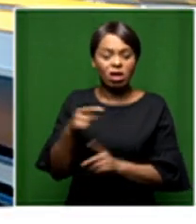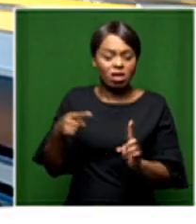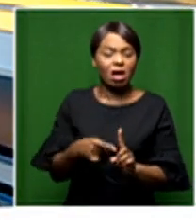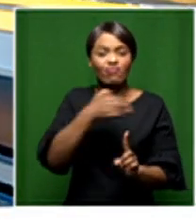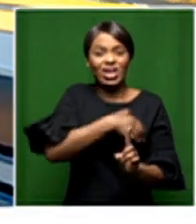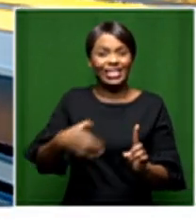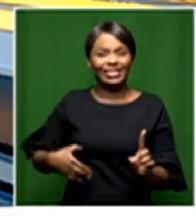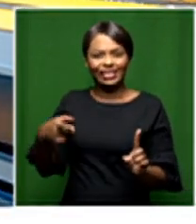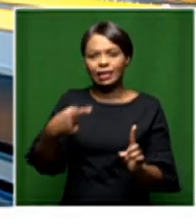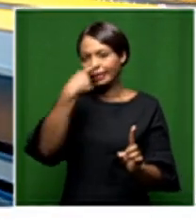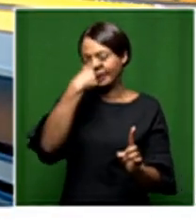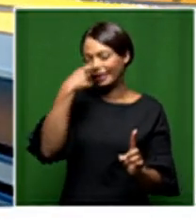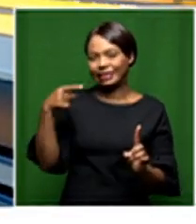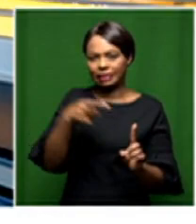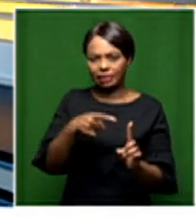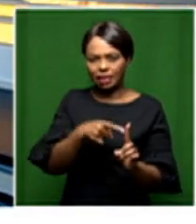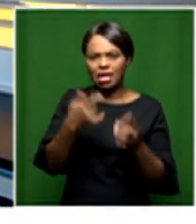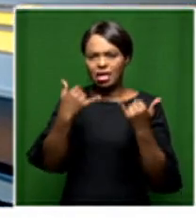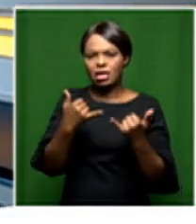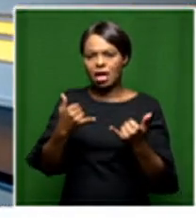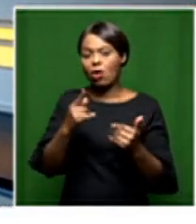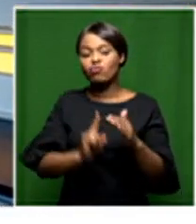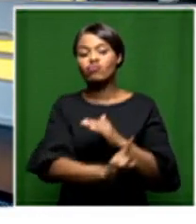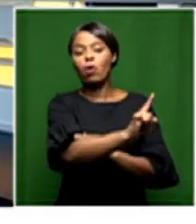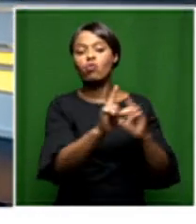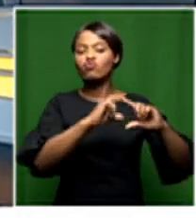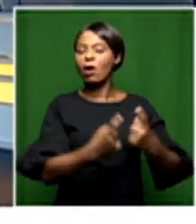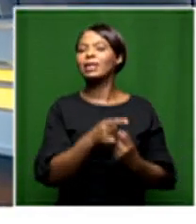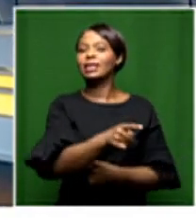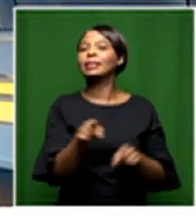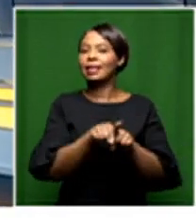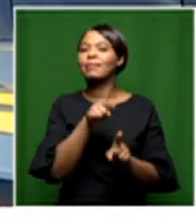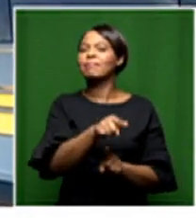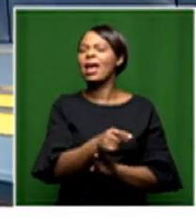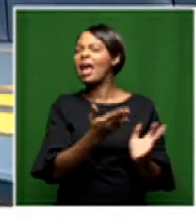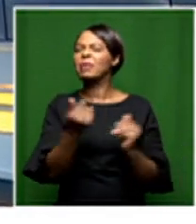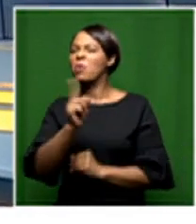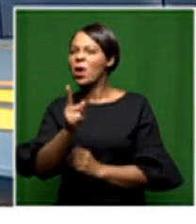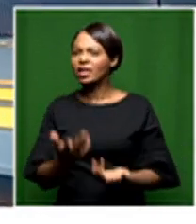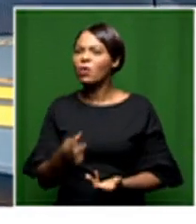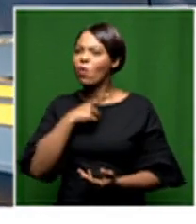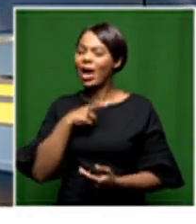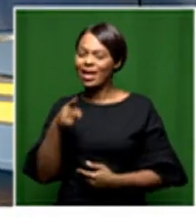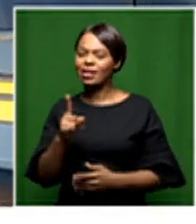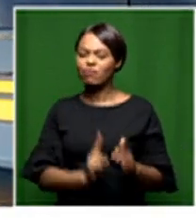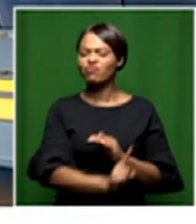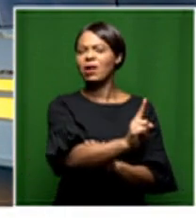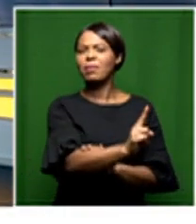President Ramaphosa actually goes to the commission and goes there as president of the ANC.